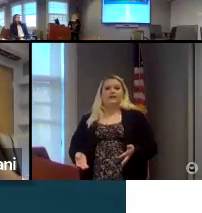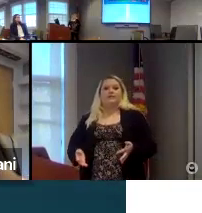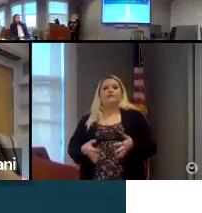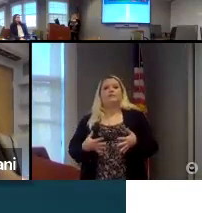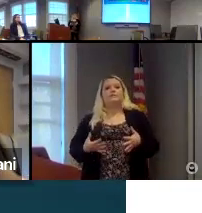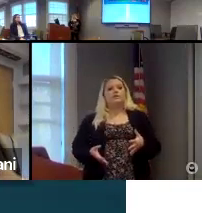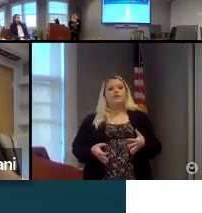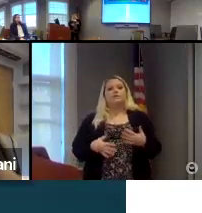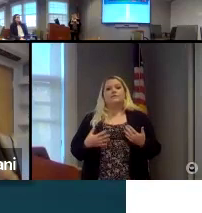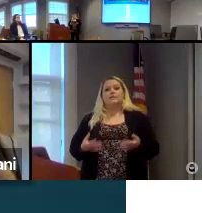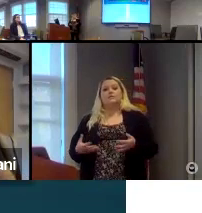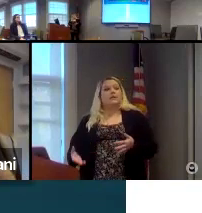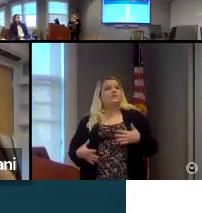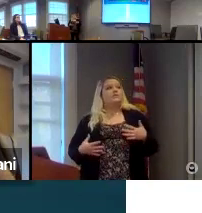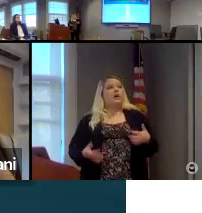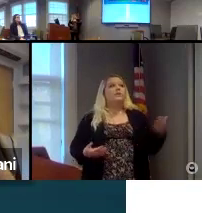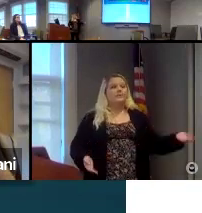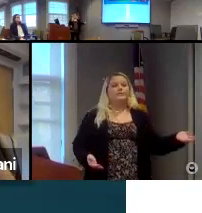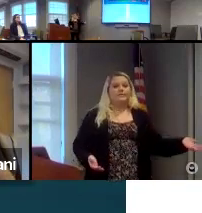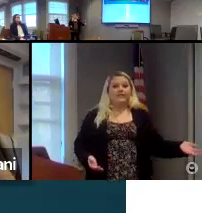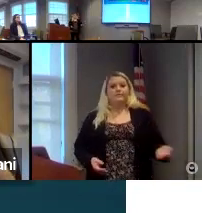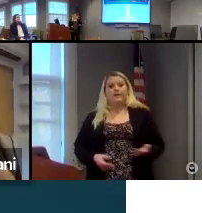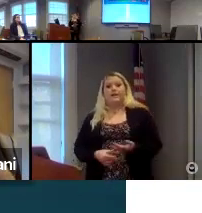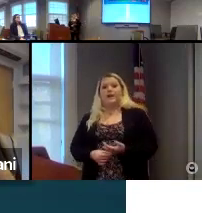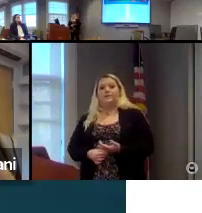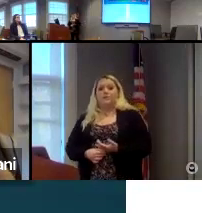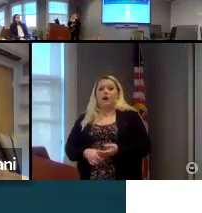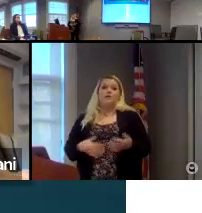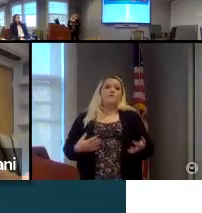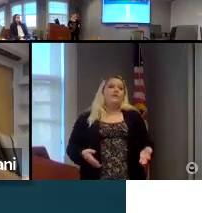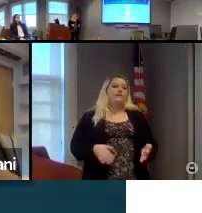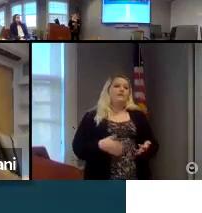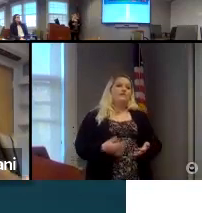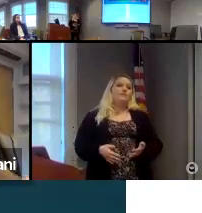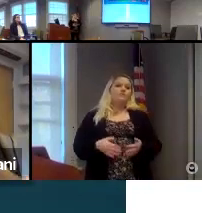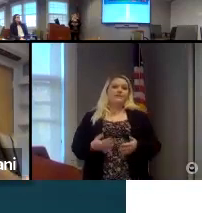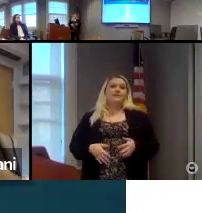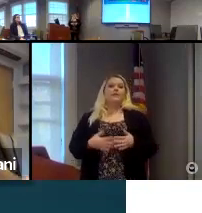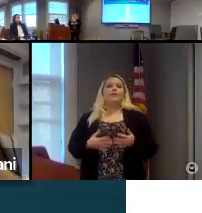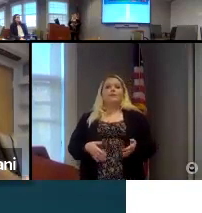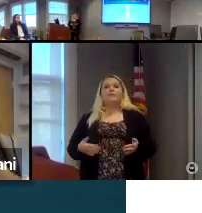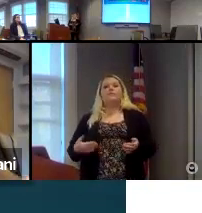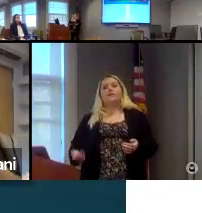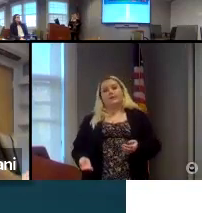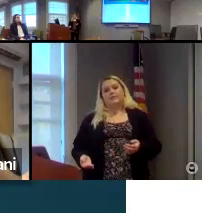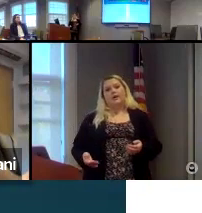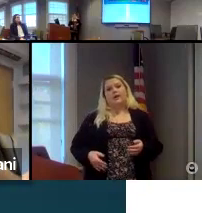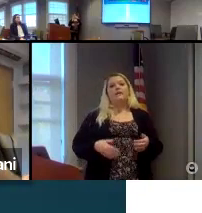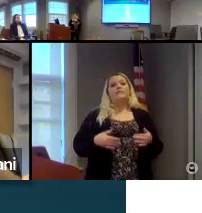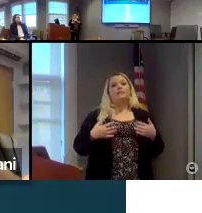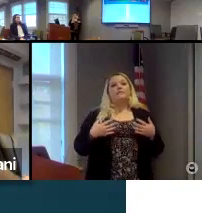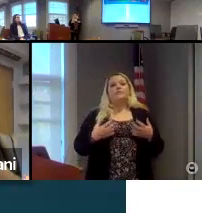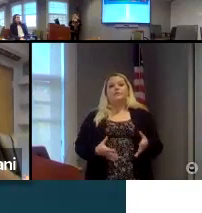civilian fatalities is solely because these locations are supposed to be protected by international law, meaning that these are places that are universally